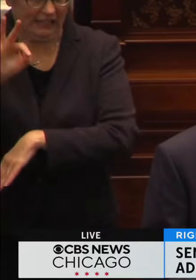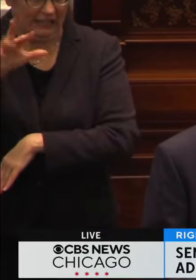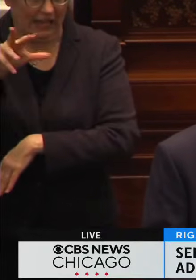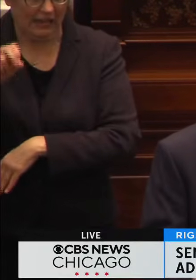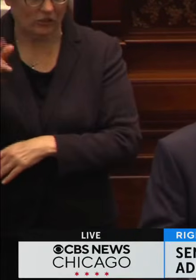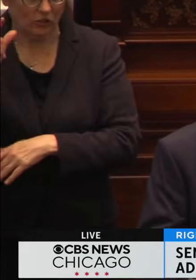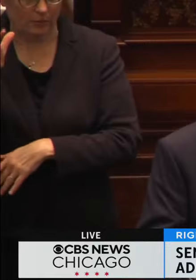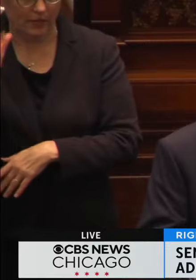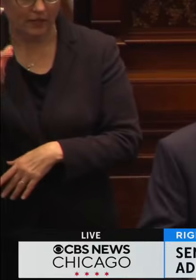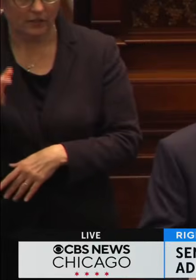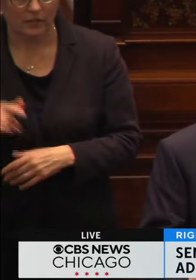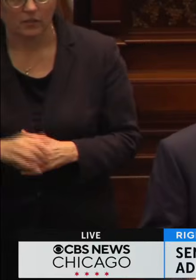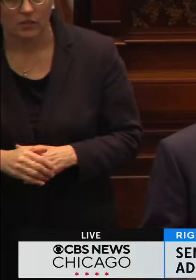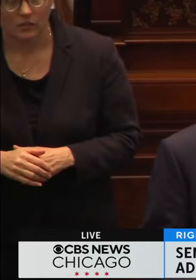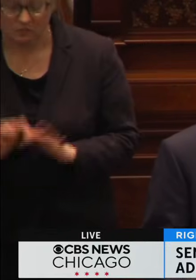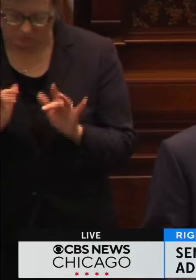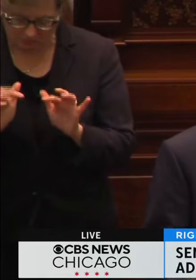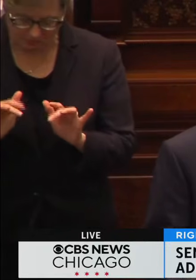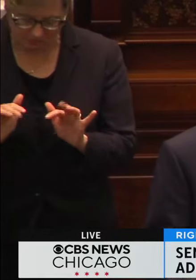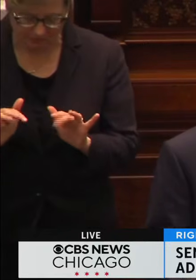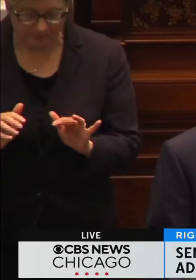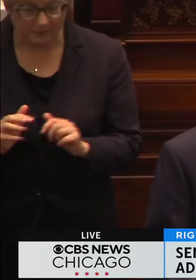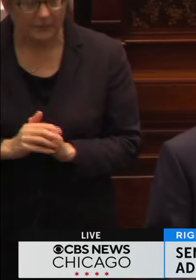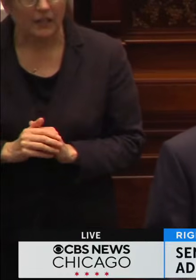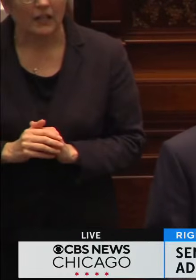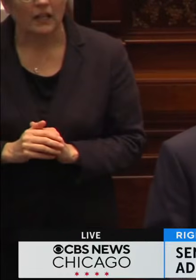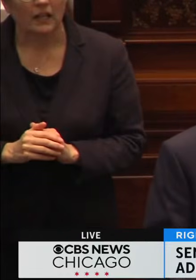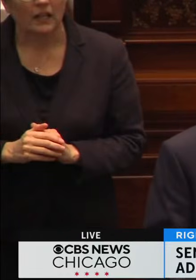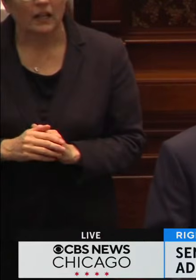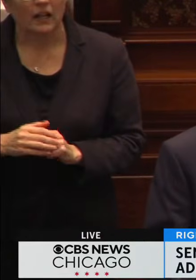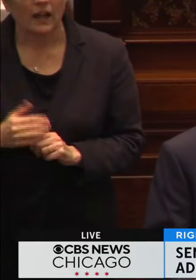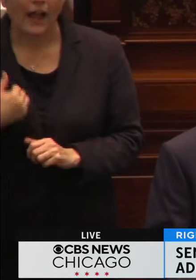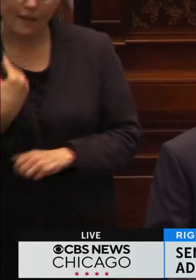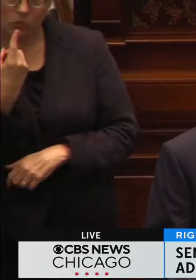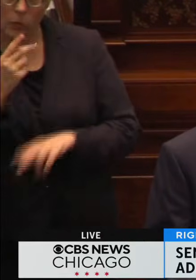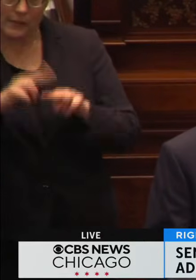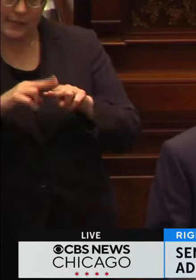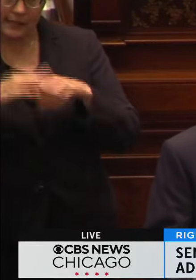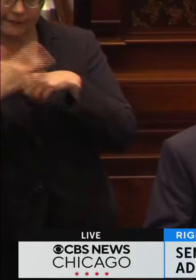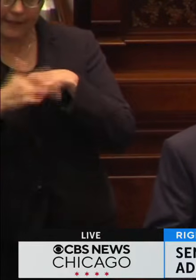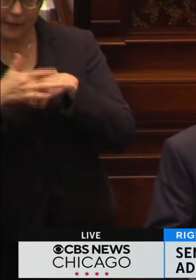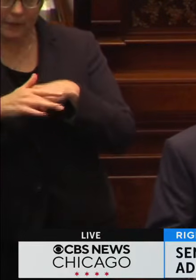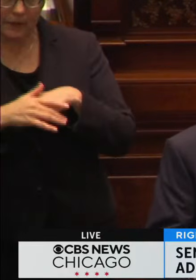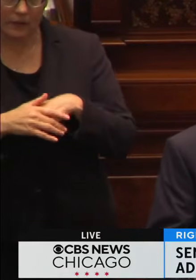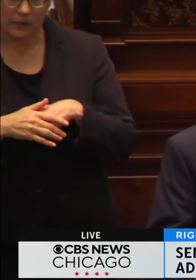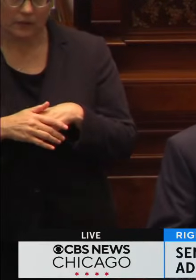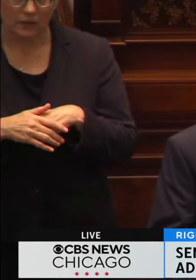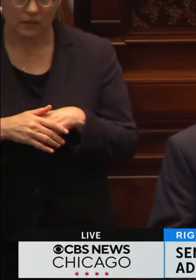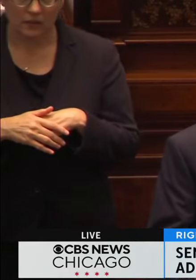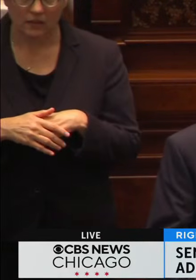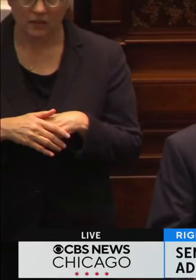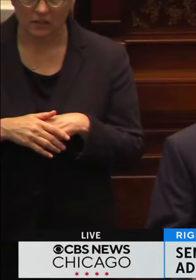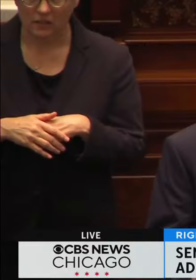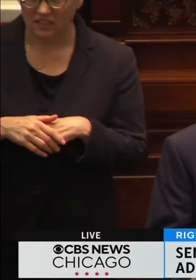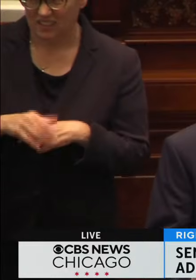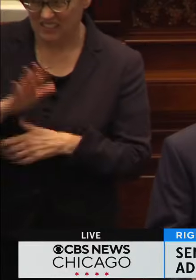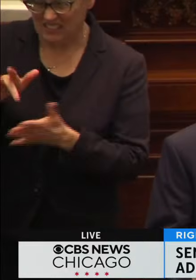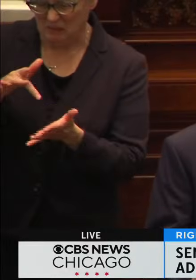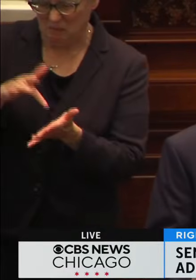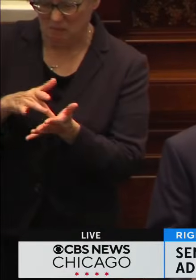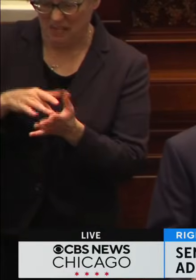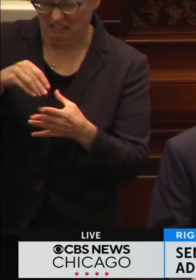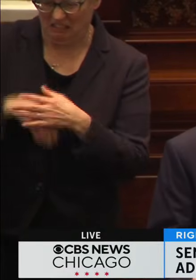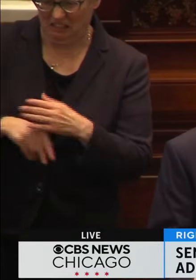she said, well, look. And she goes on the computer, and she comes back to me, and she says, I found you a seat. And I looked at it, and I said, this is a middle seat